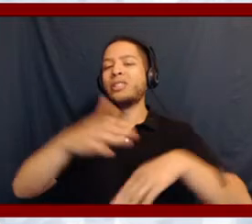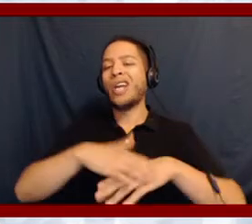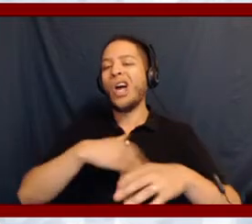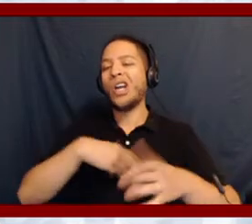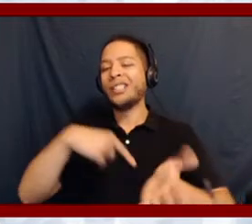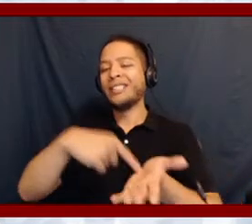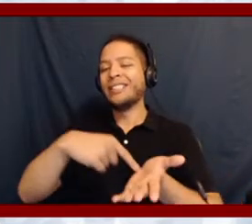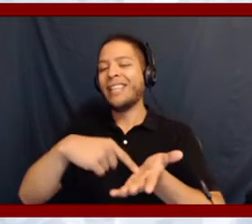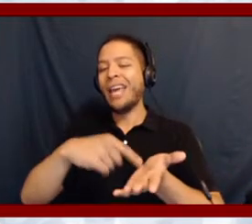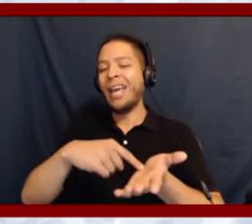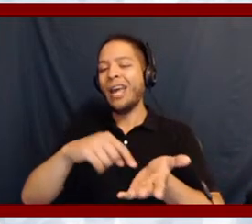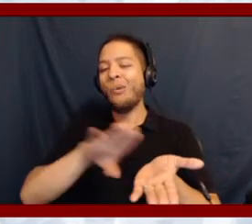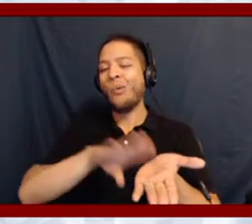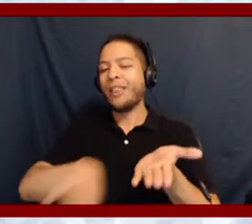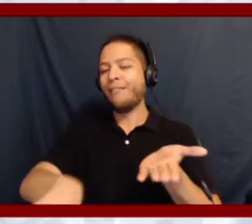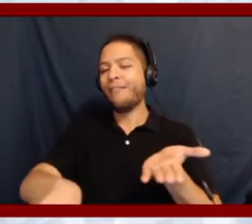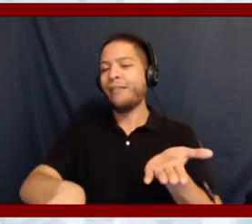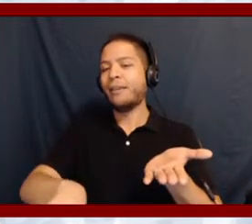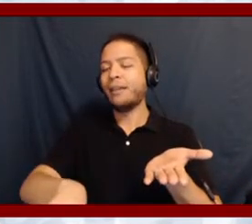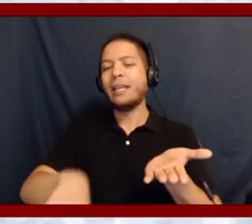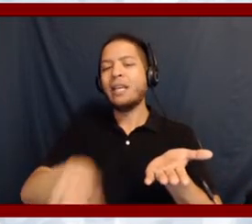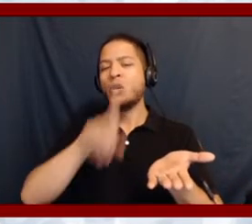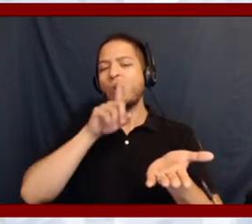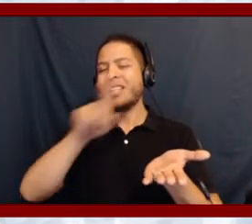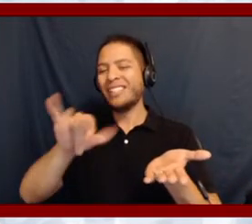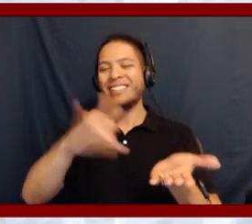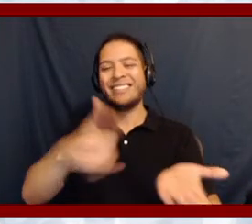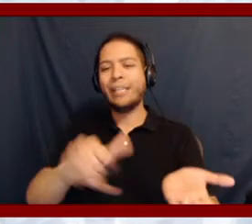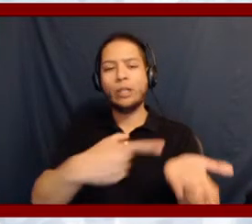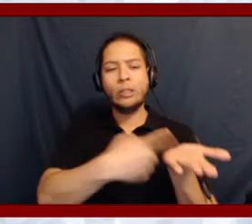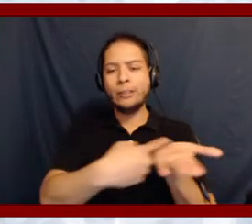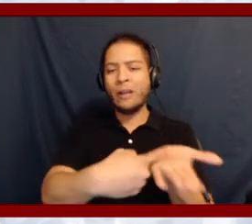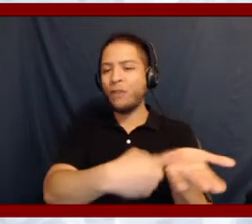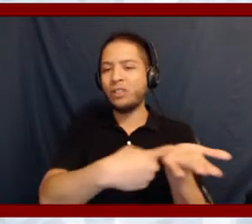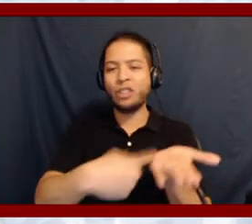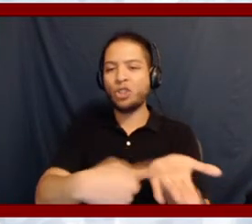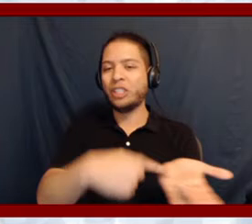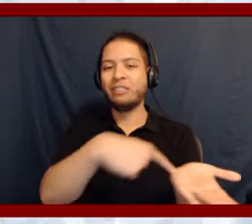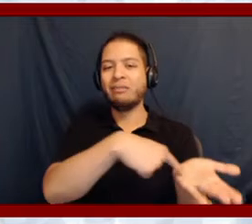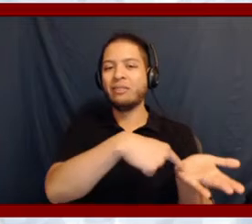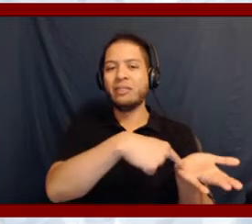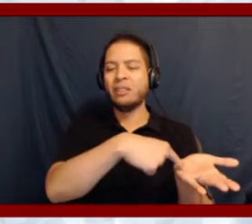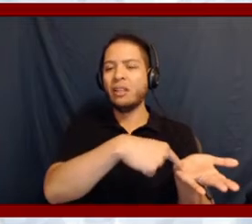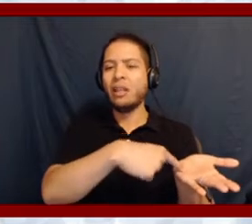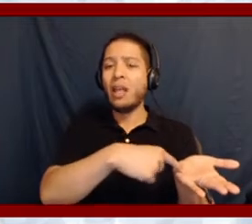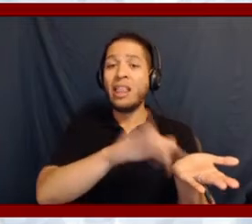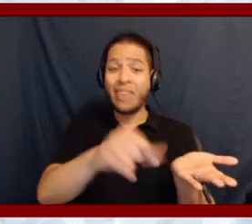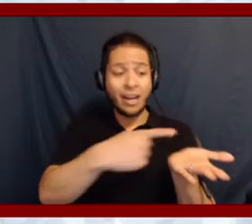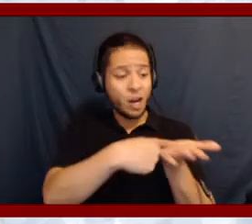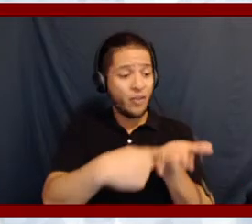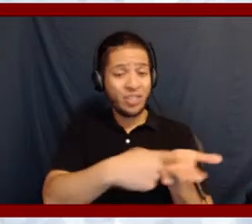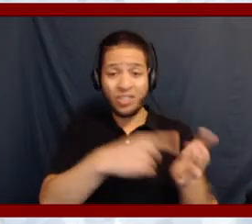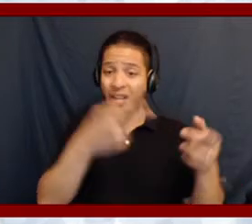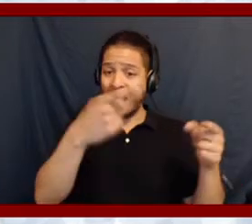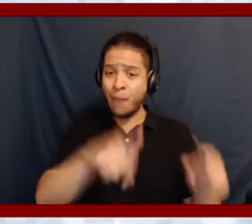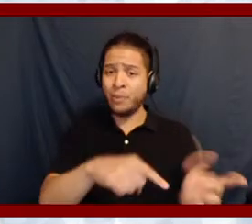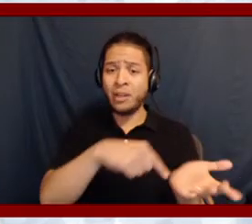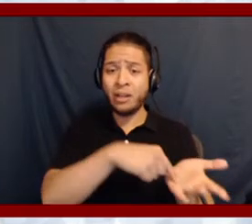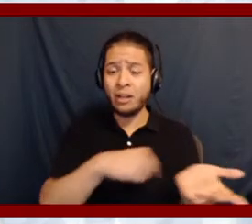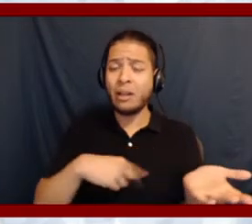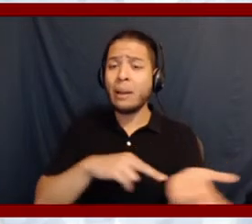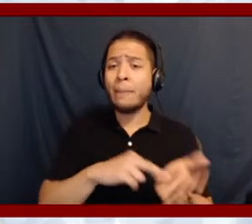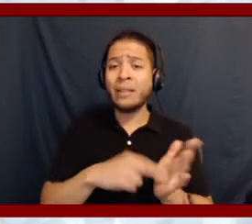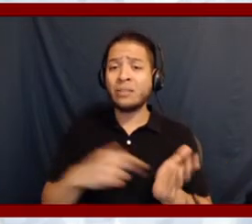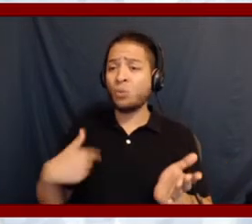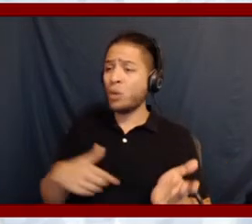about where that will end up, I want folks to know we're not waiting for that. There's a lot we can do, and there's a lot that has been